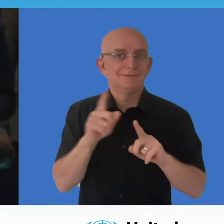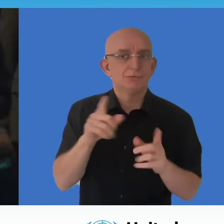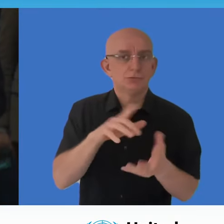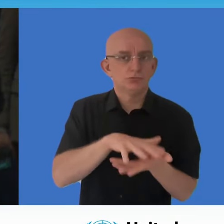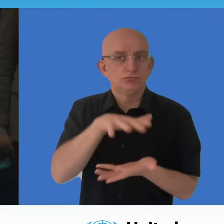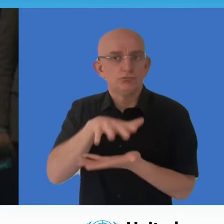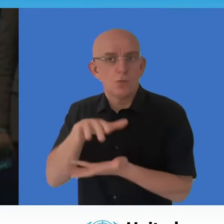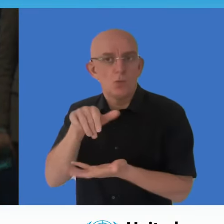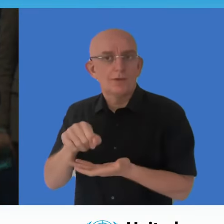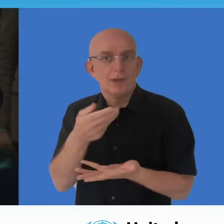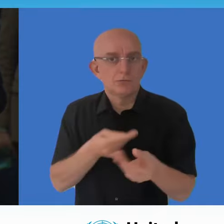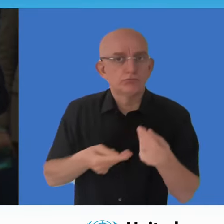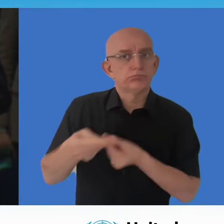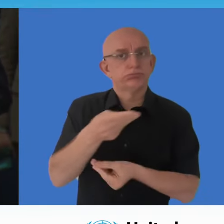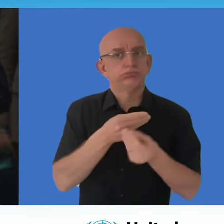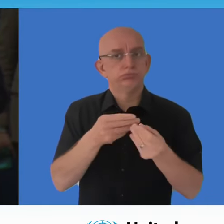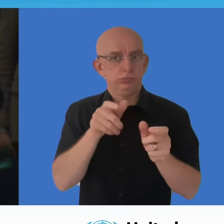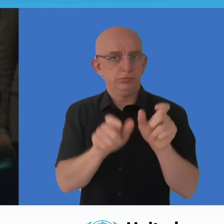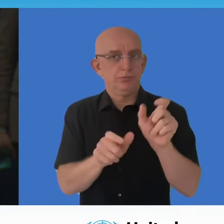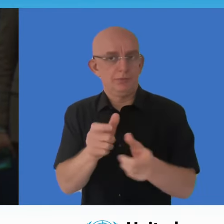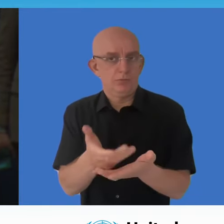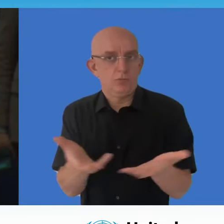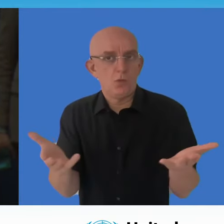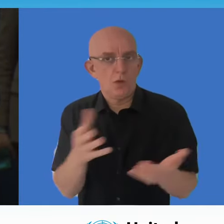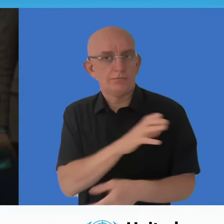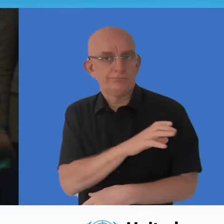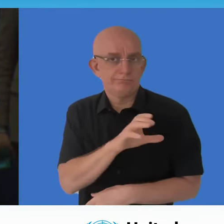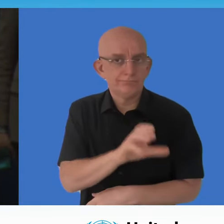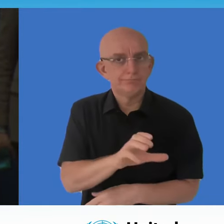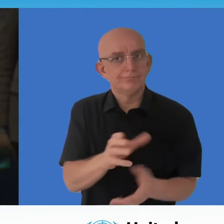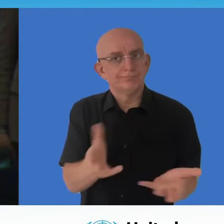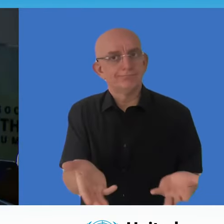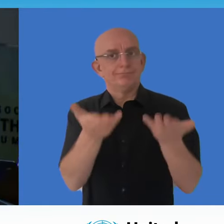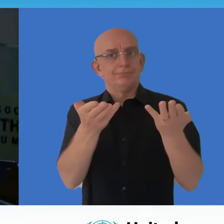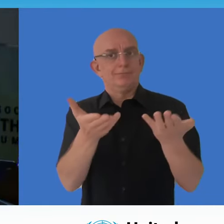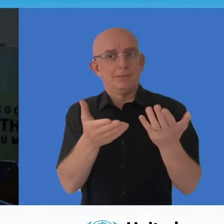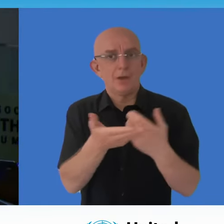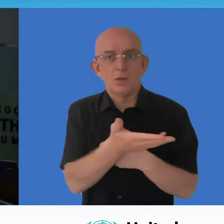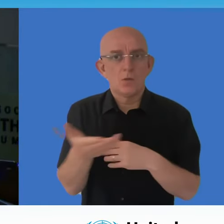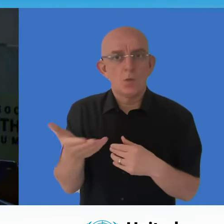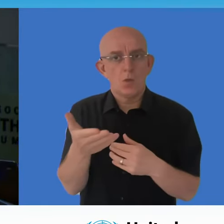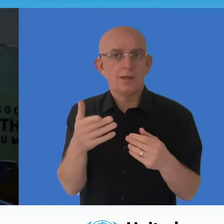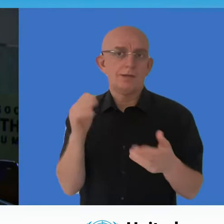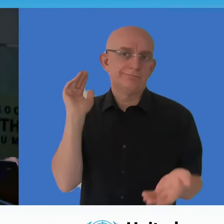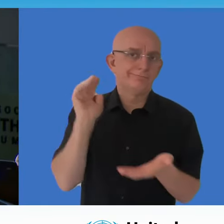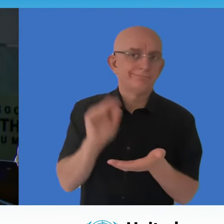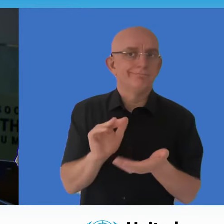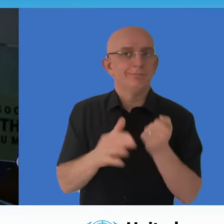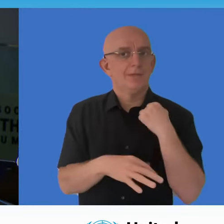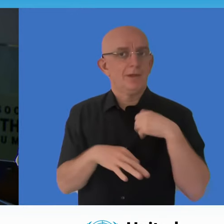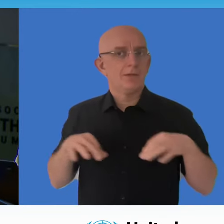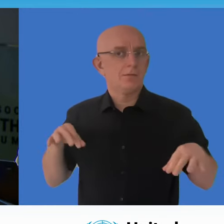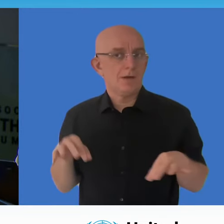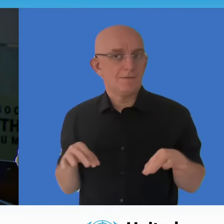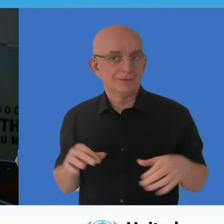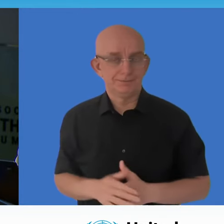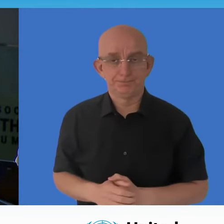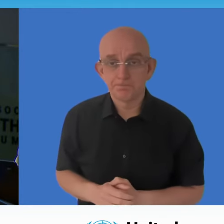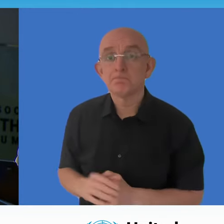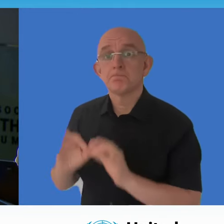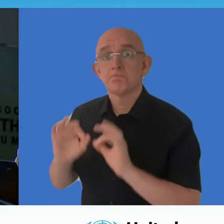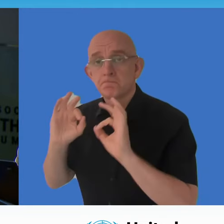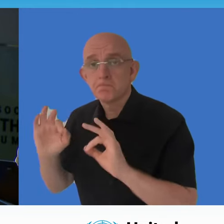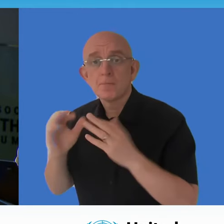poverty eradication? Thank you. Firstly, I want to start by saying that I'm incredibly lucky to be here at this event. And this is because of